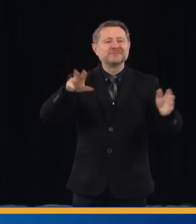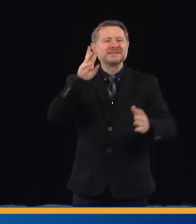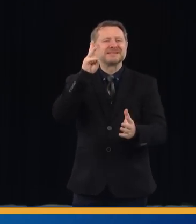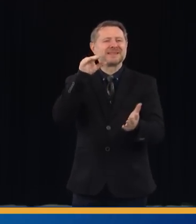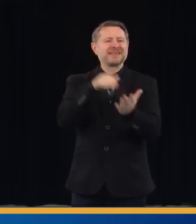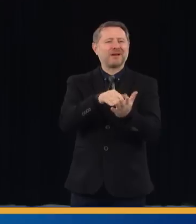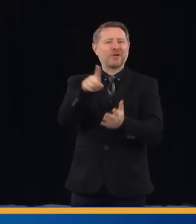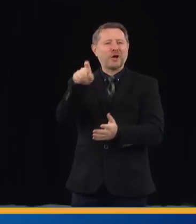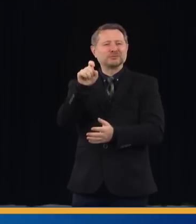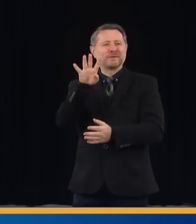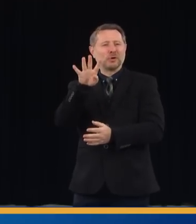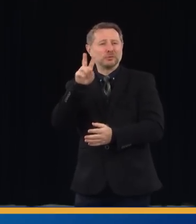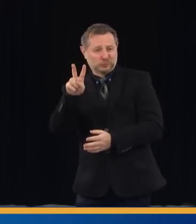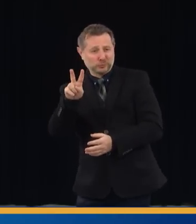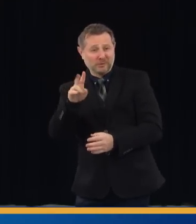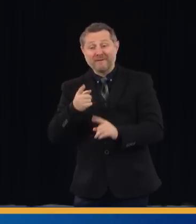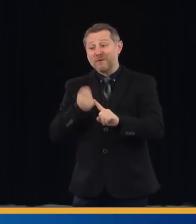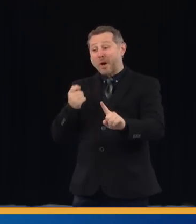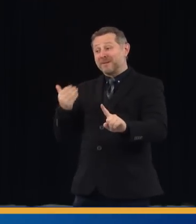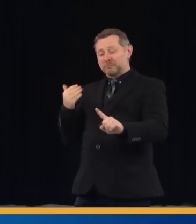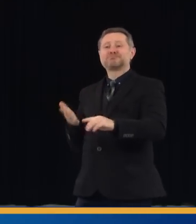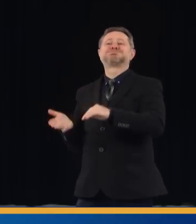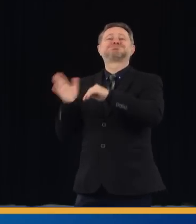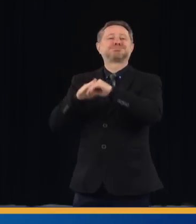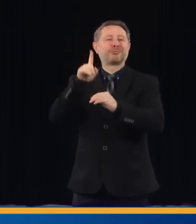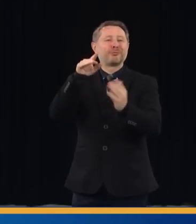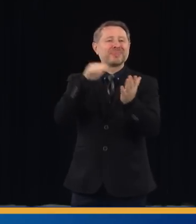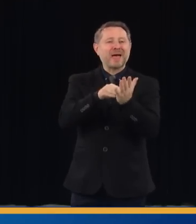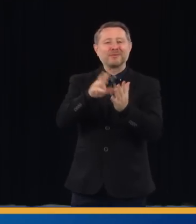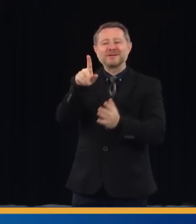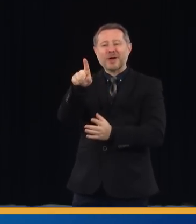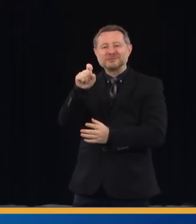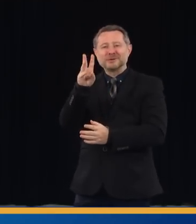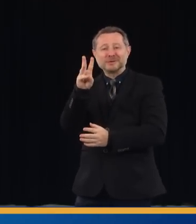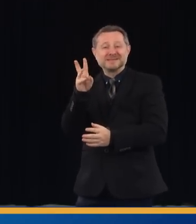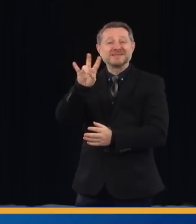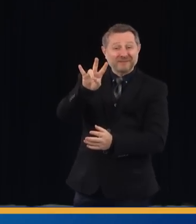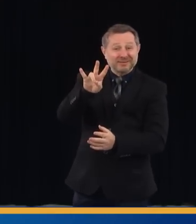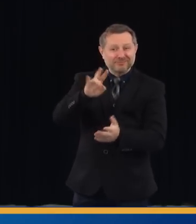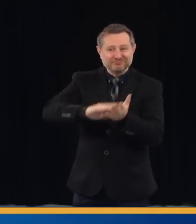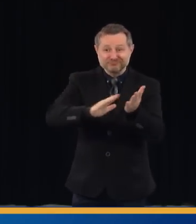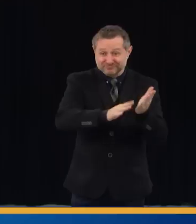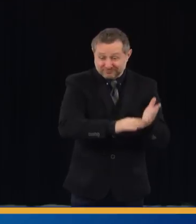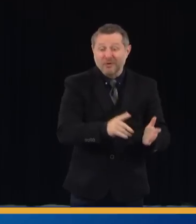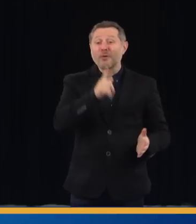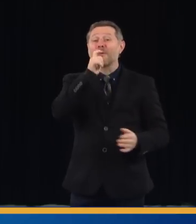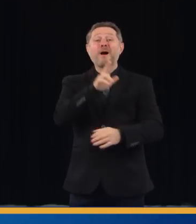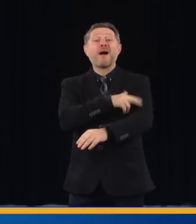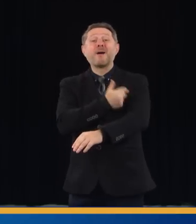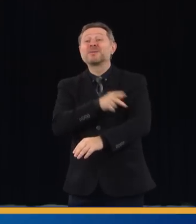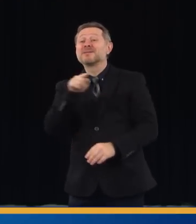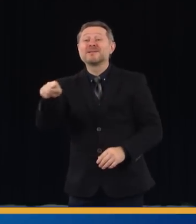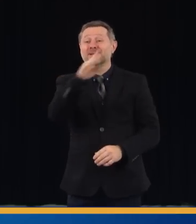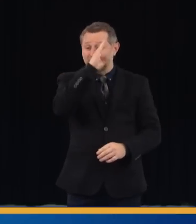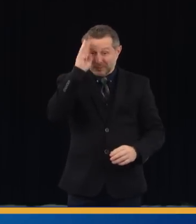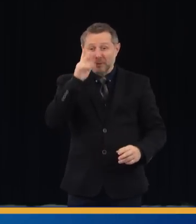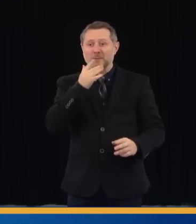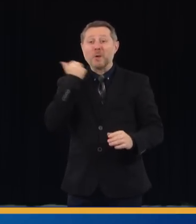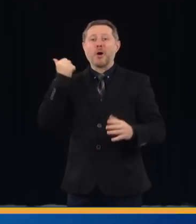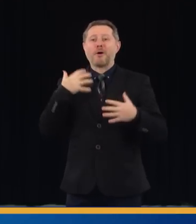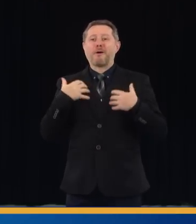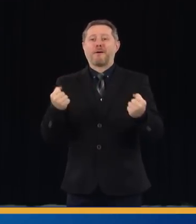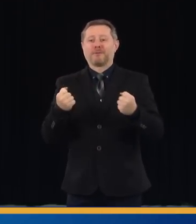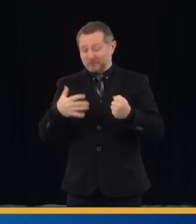1,167. People go into the hospital, they get better, they leave the hospital. Most impacted